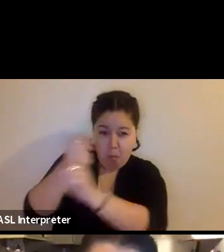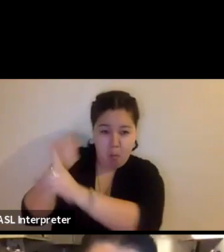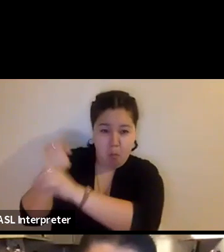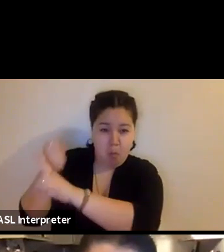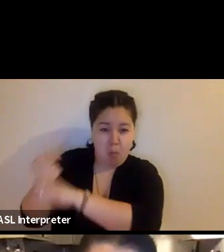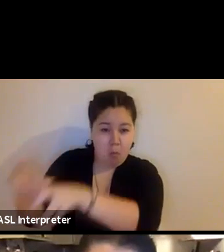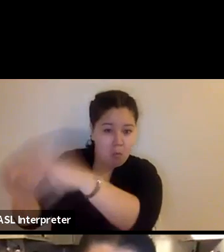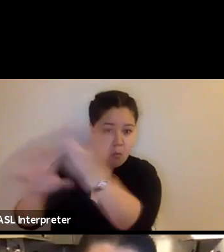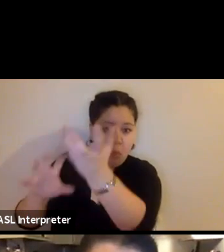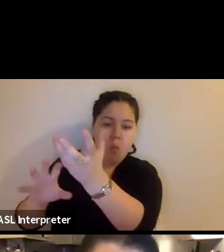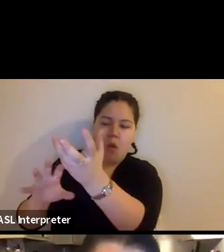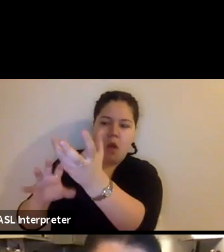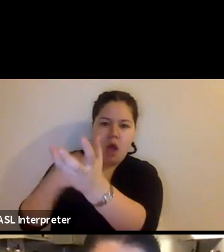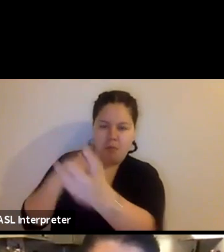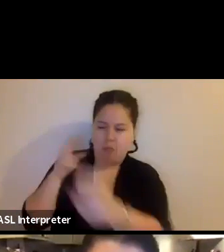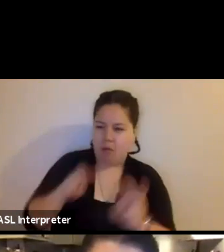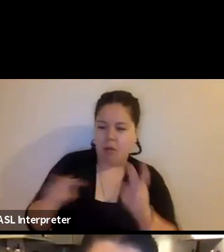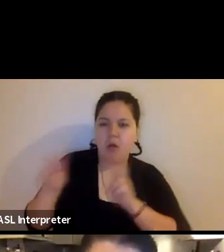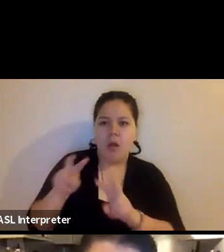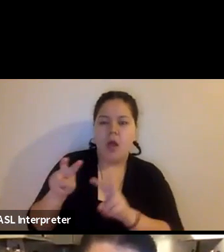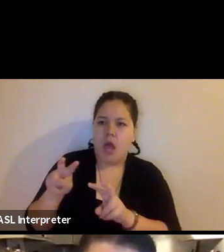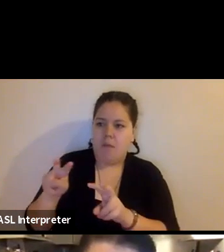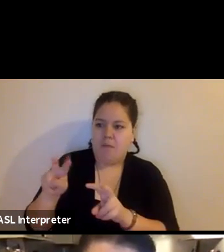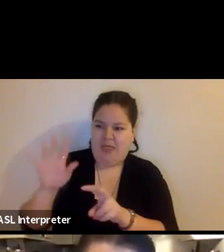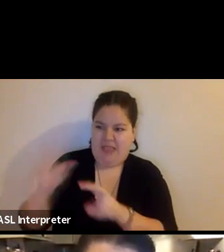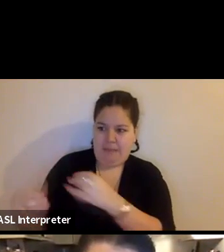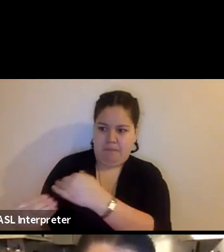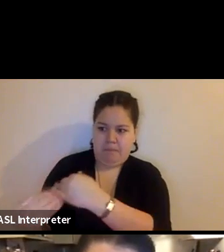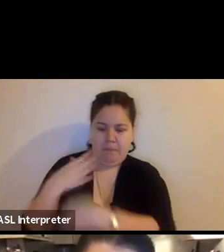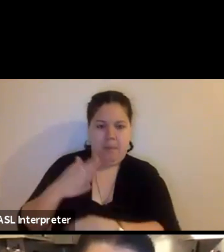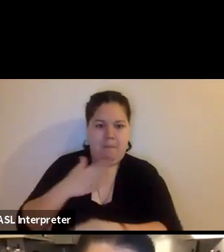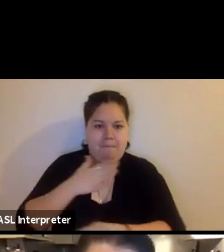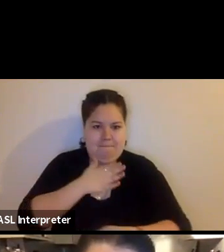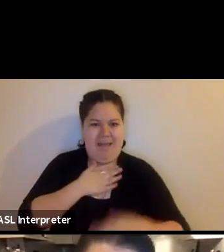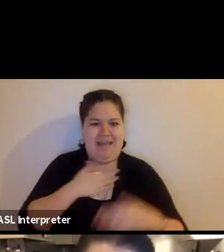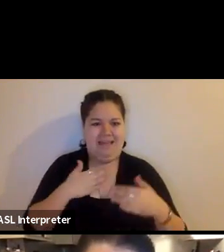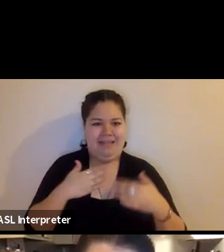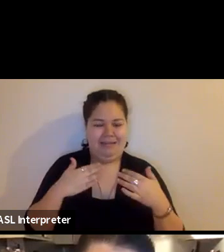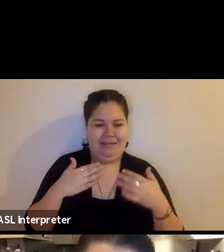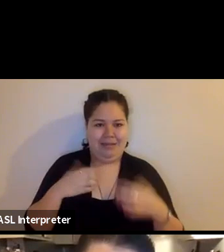And how that affects my own nervous system.